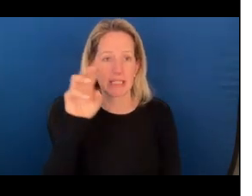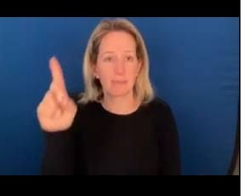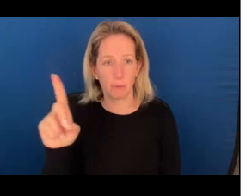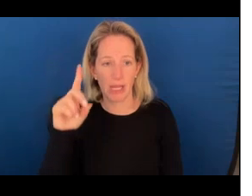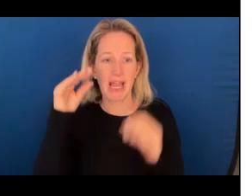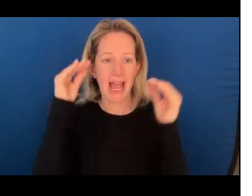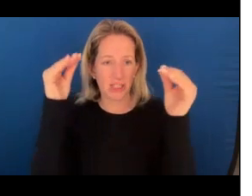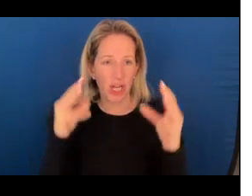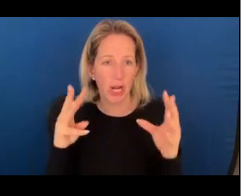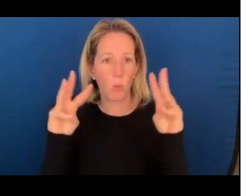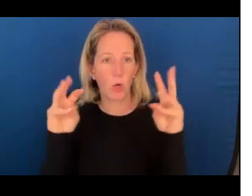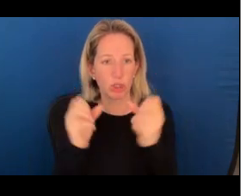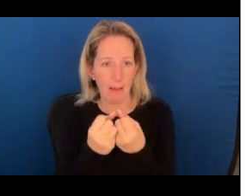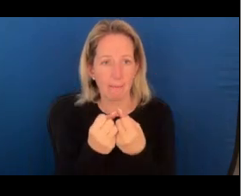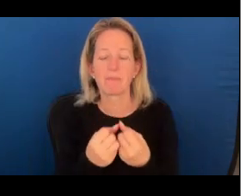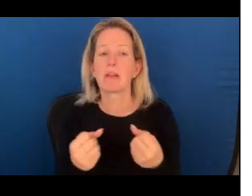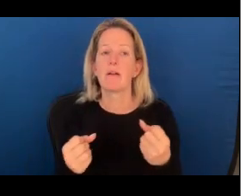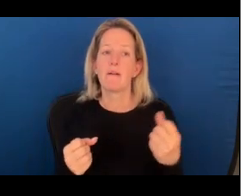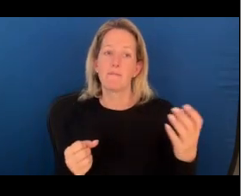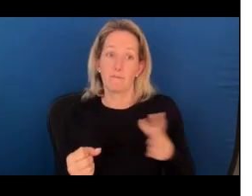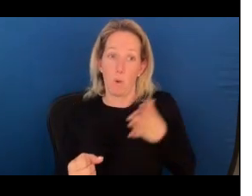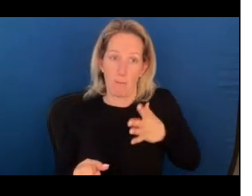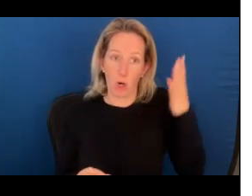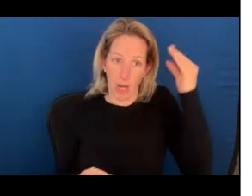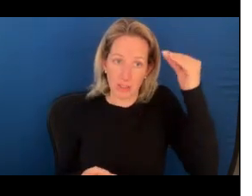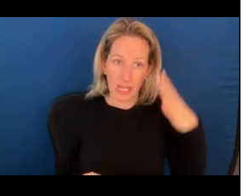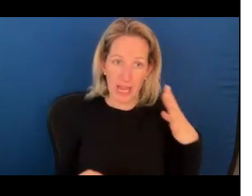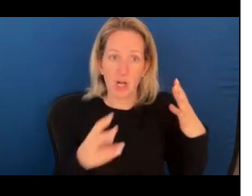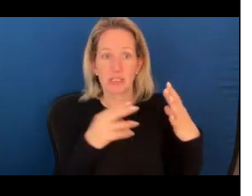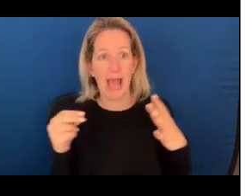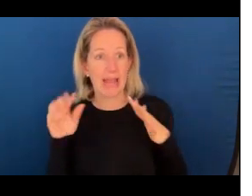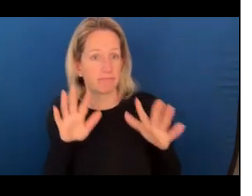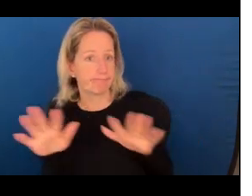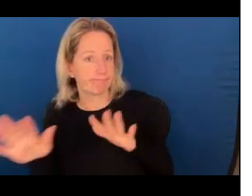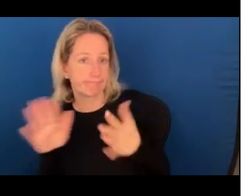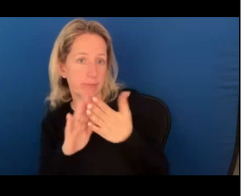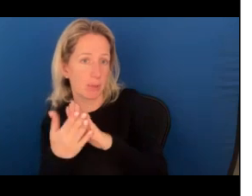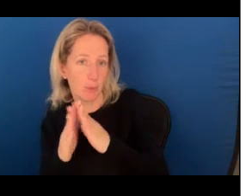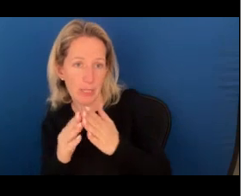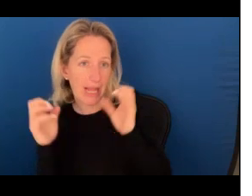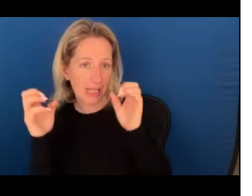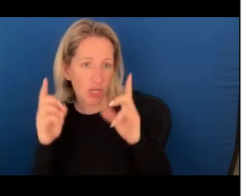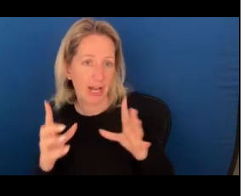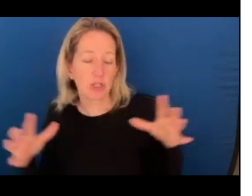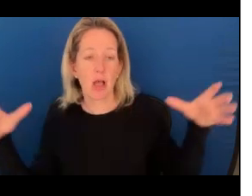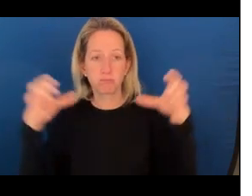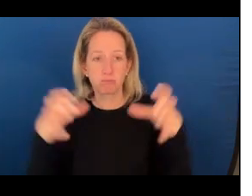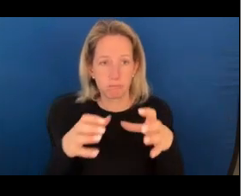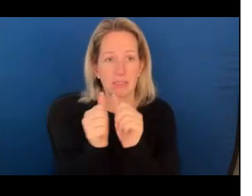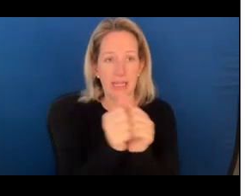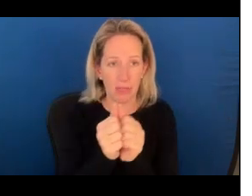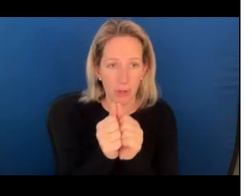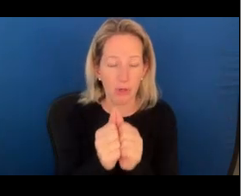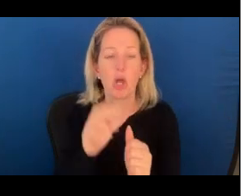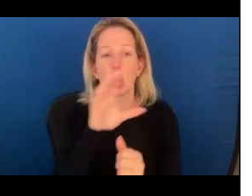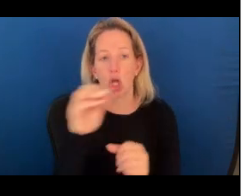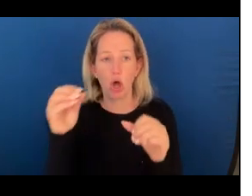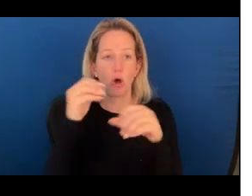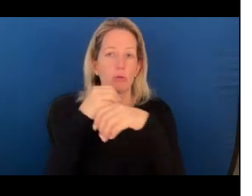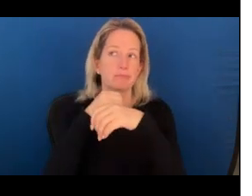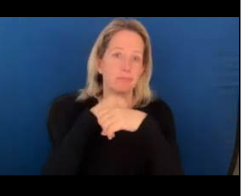together formal and informal educators from across South Carolina, and they are working on co-producing a teacher